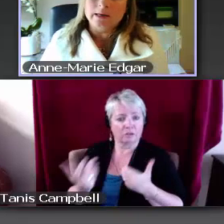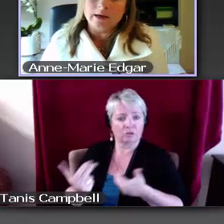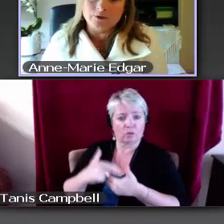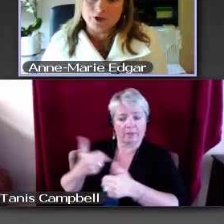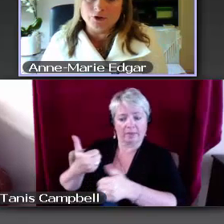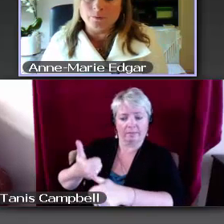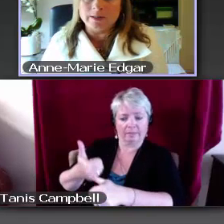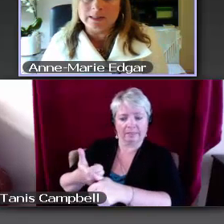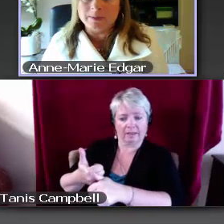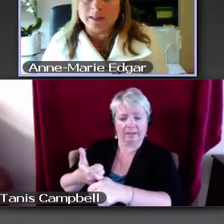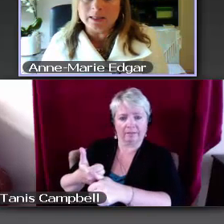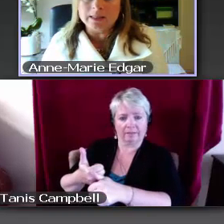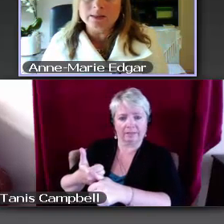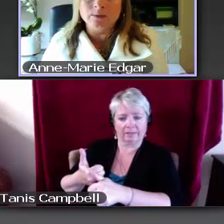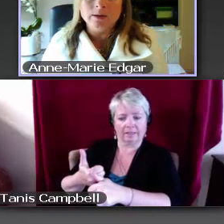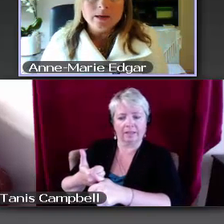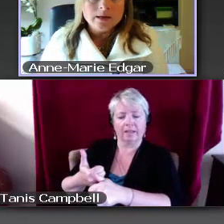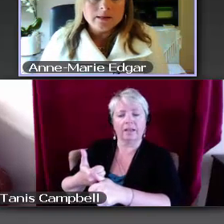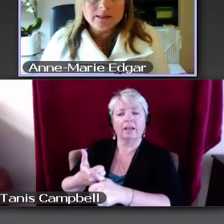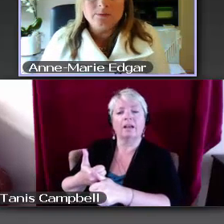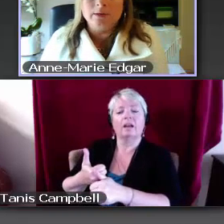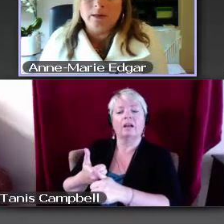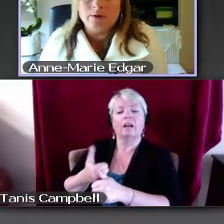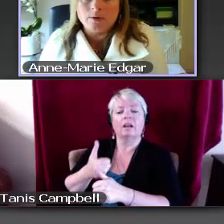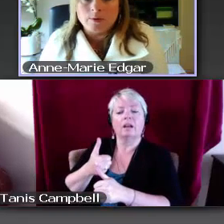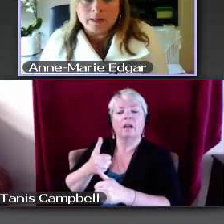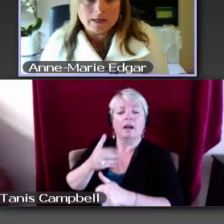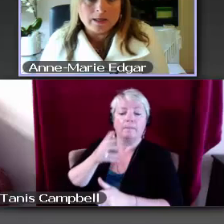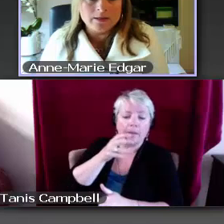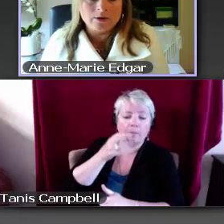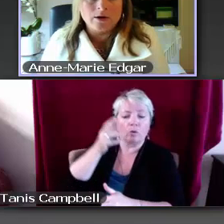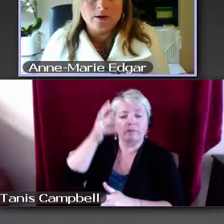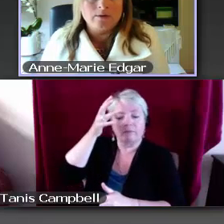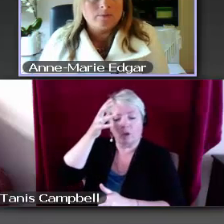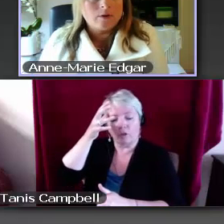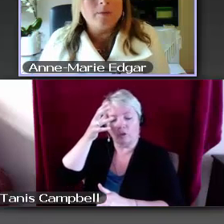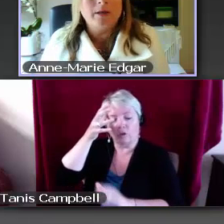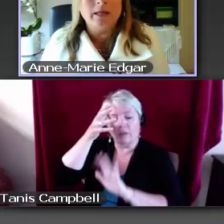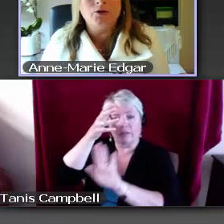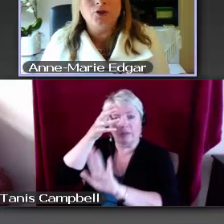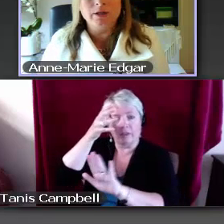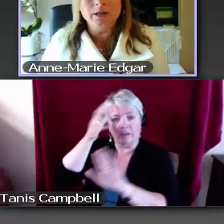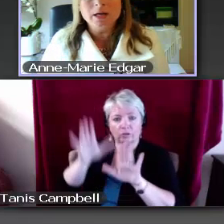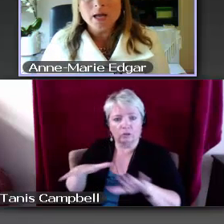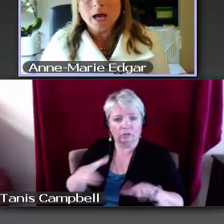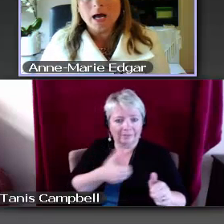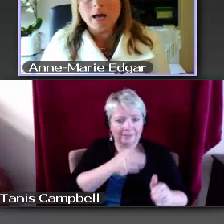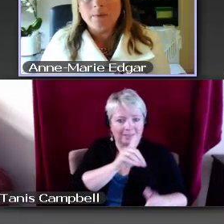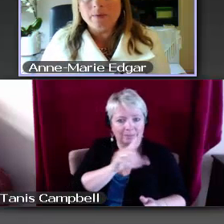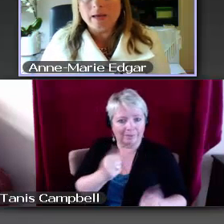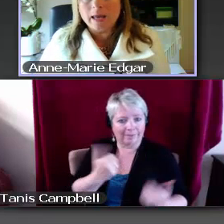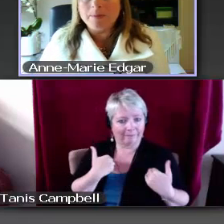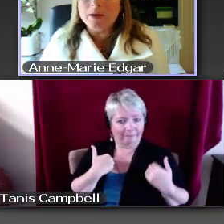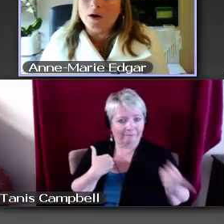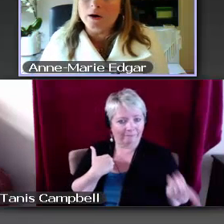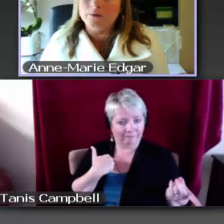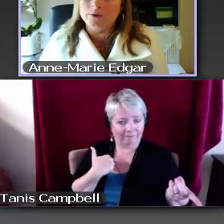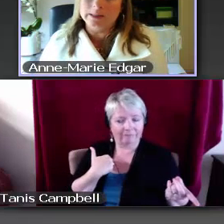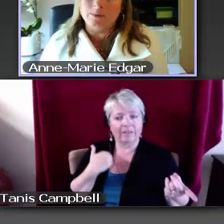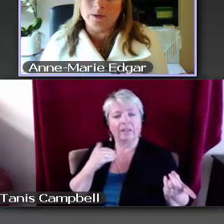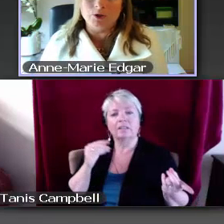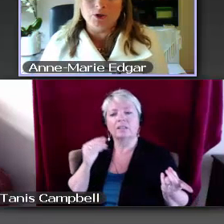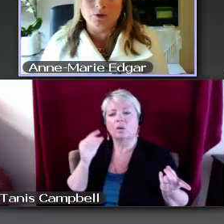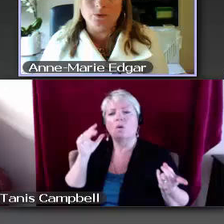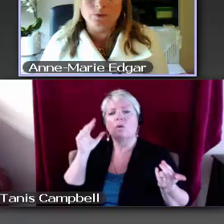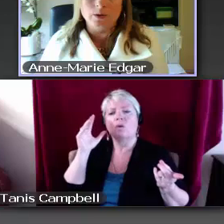parents of children with disabilities. So this is really a growing need in our population. It can be hard